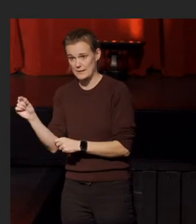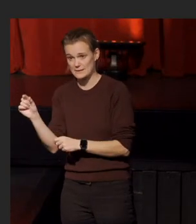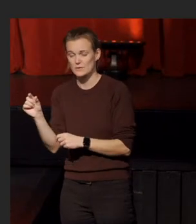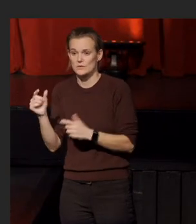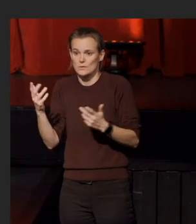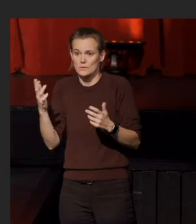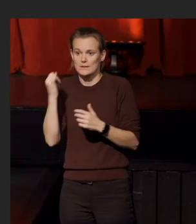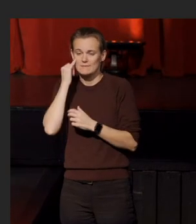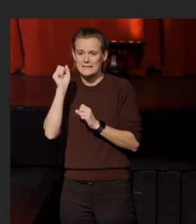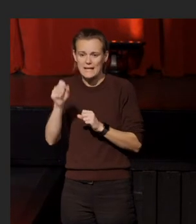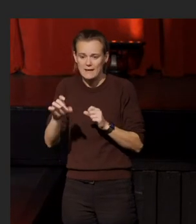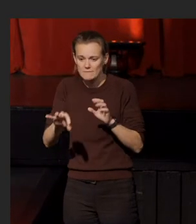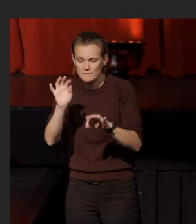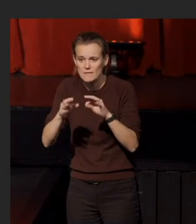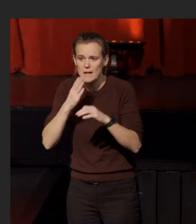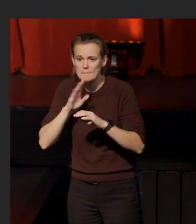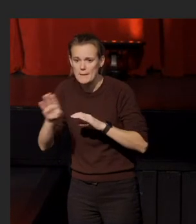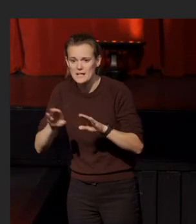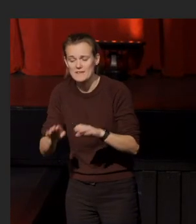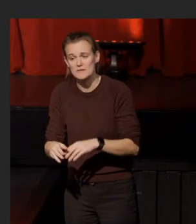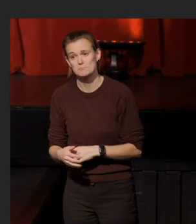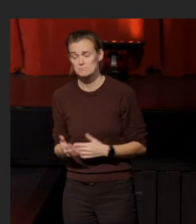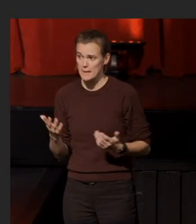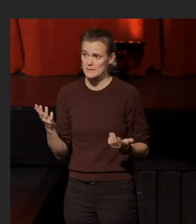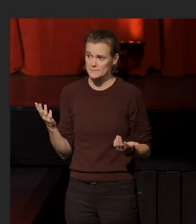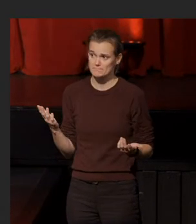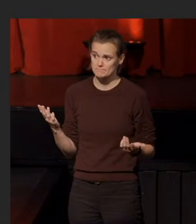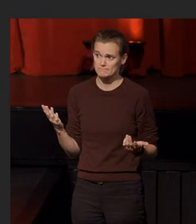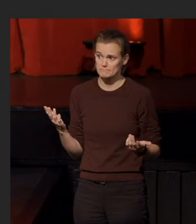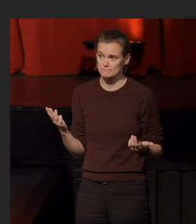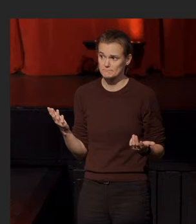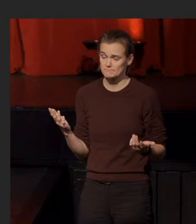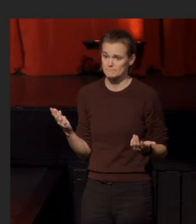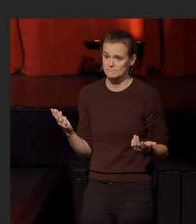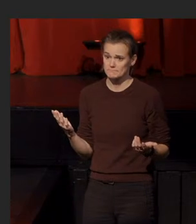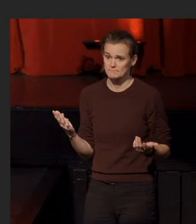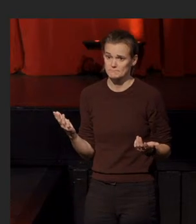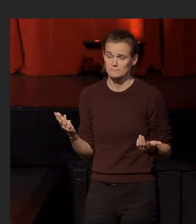that's going online. Well, maybe, but then again, do we want to